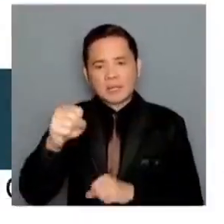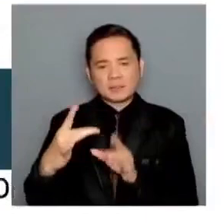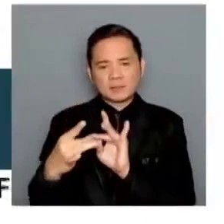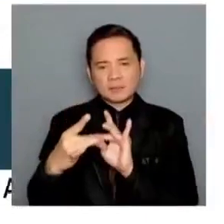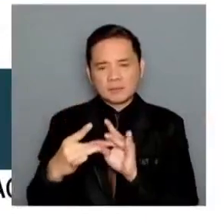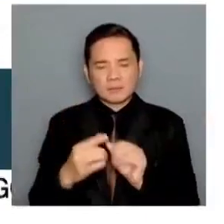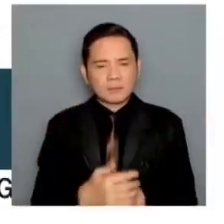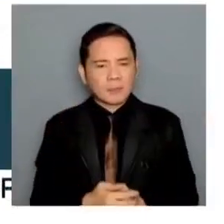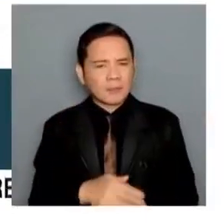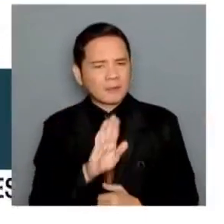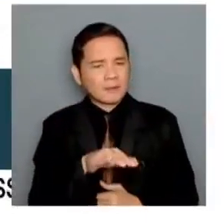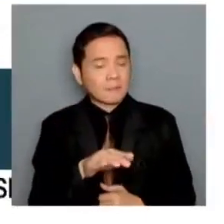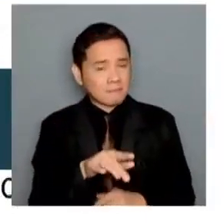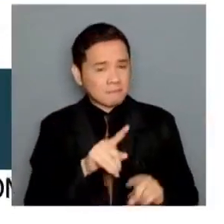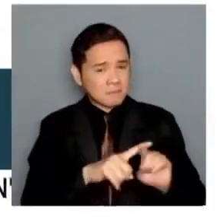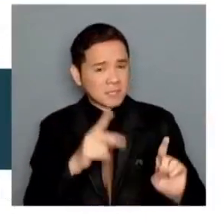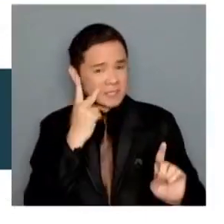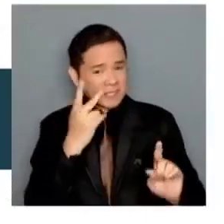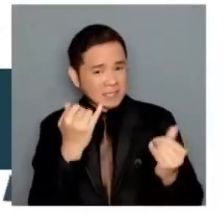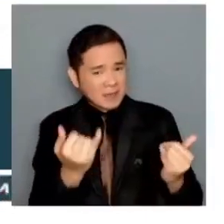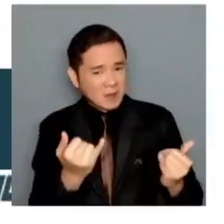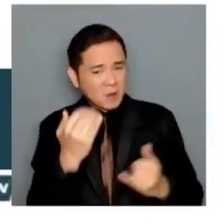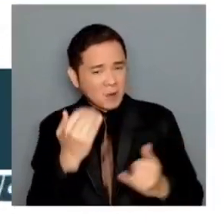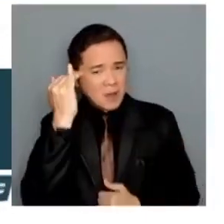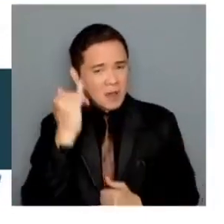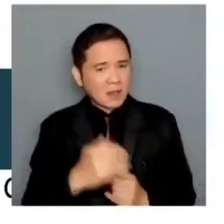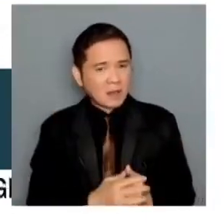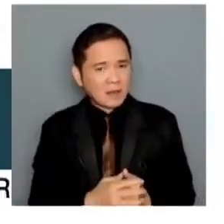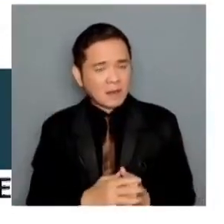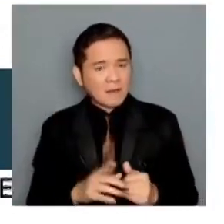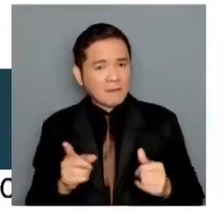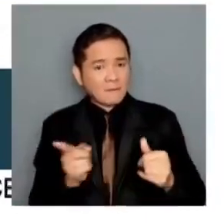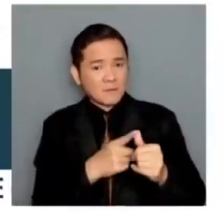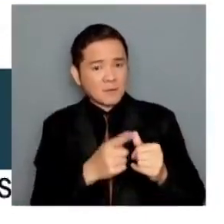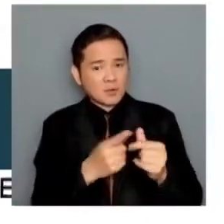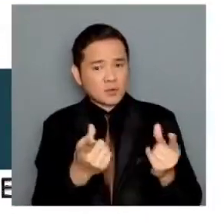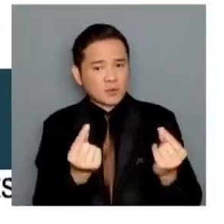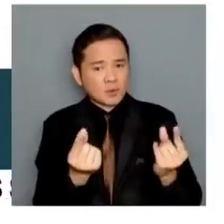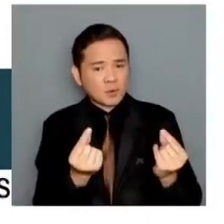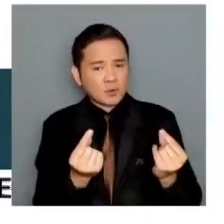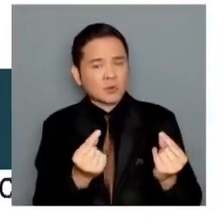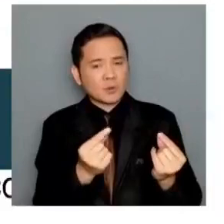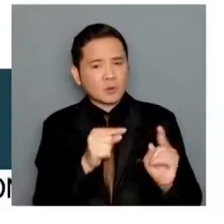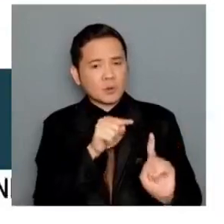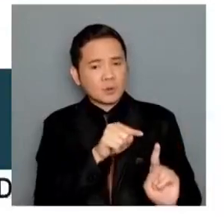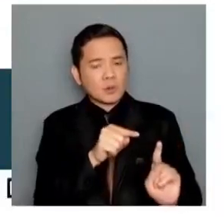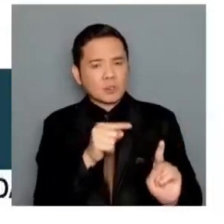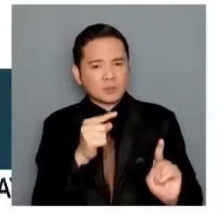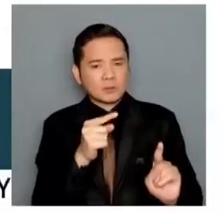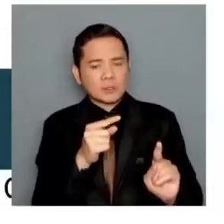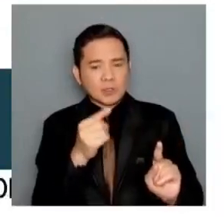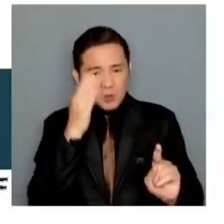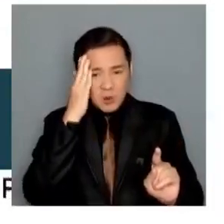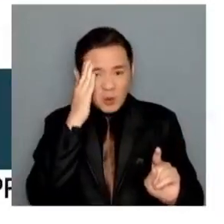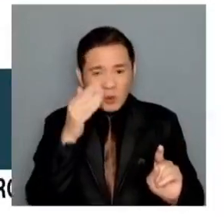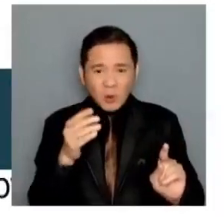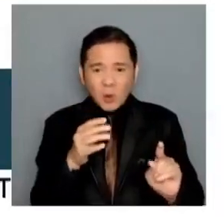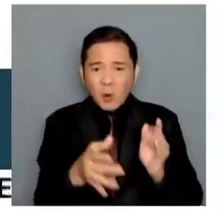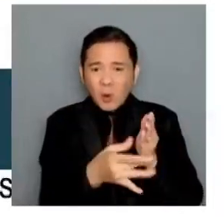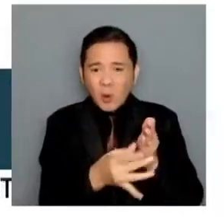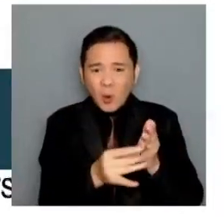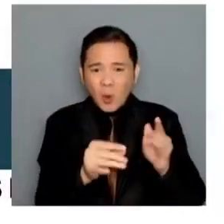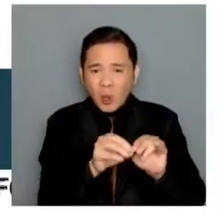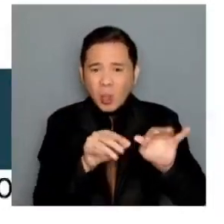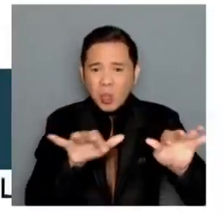now? Because first things first, I think the first order of battle would be containing the oil spill that they should be heavily involved in as